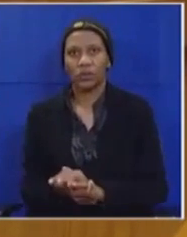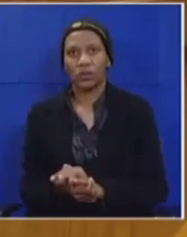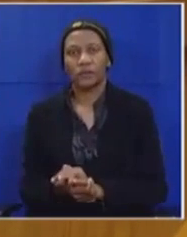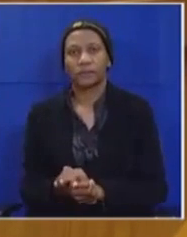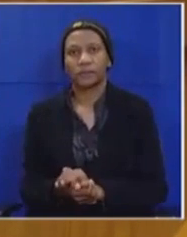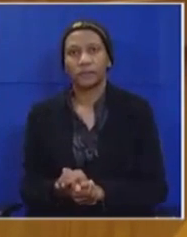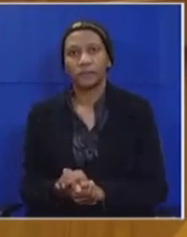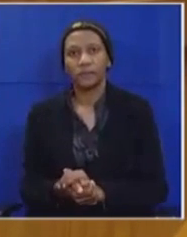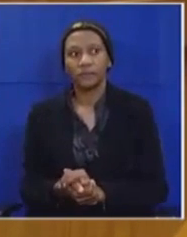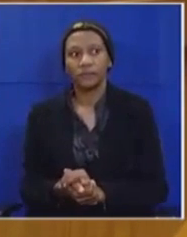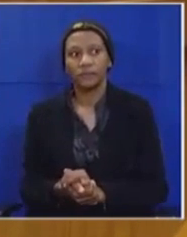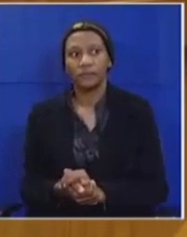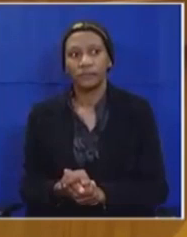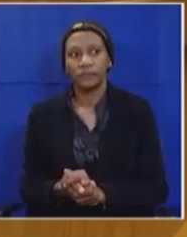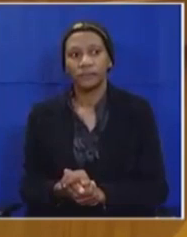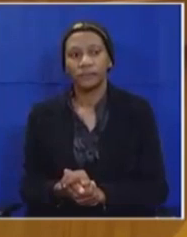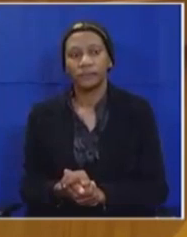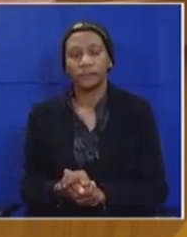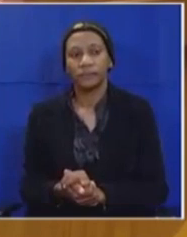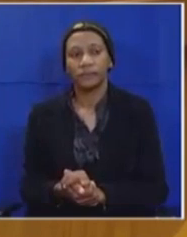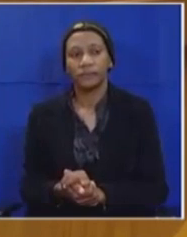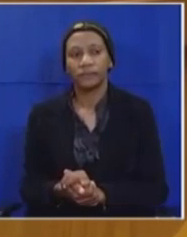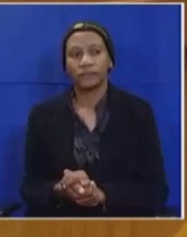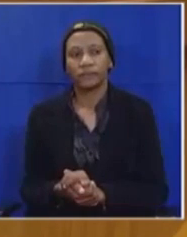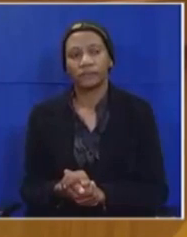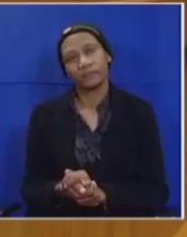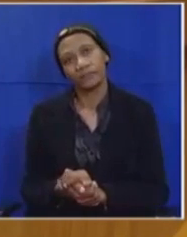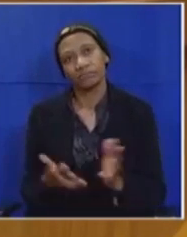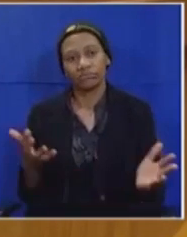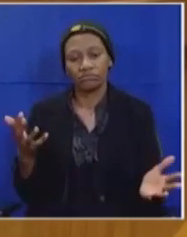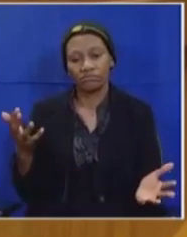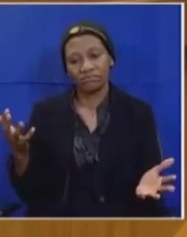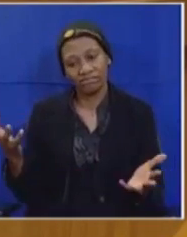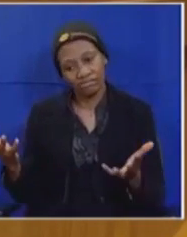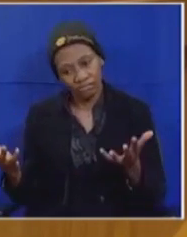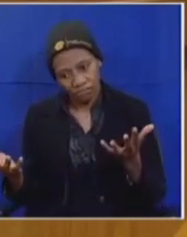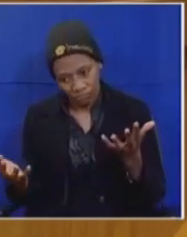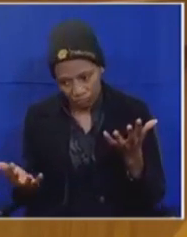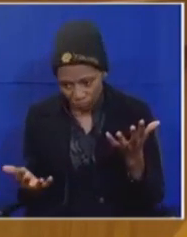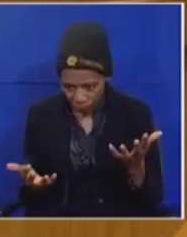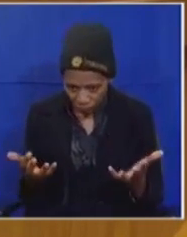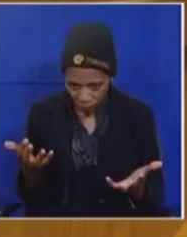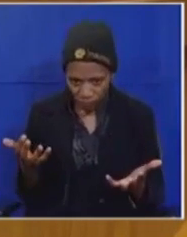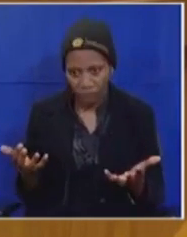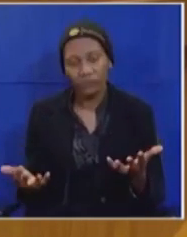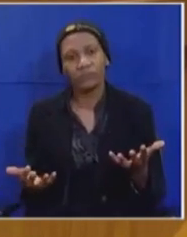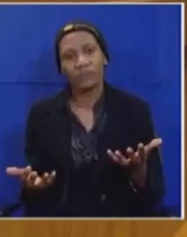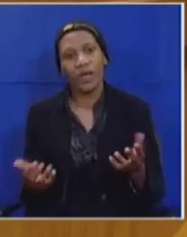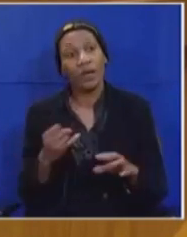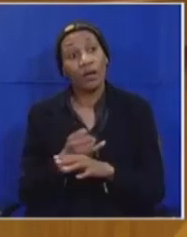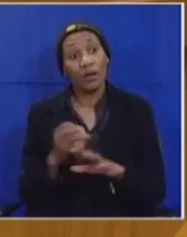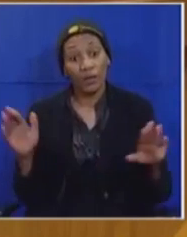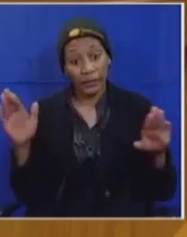suggest. And it was in the early part of the